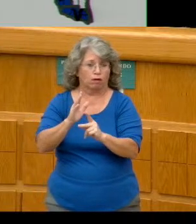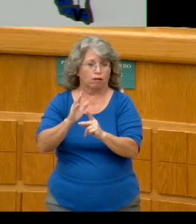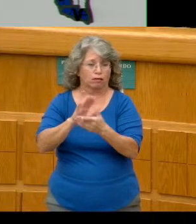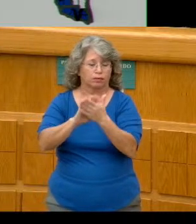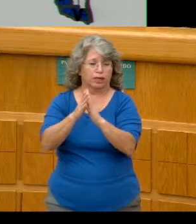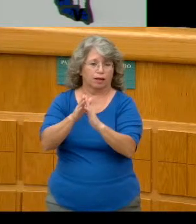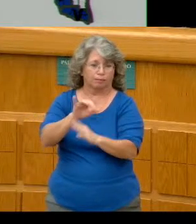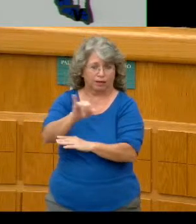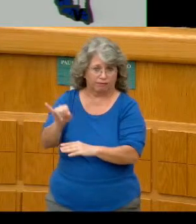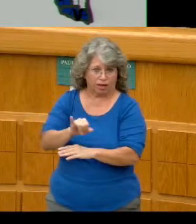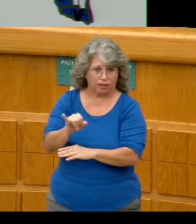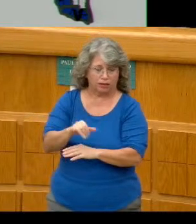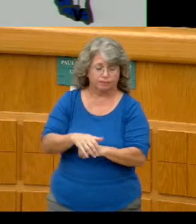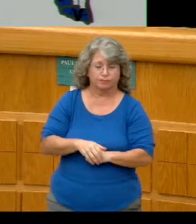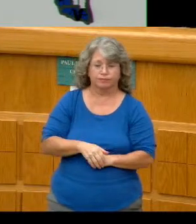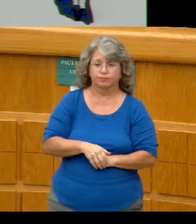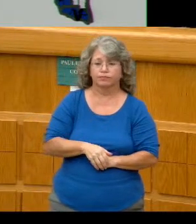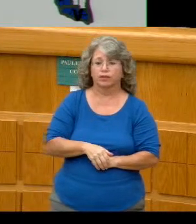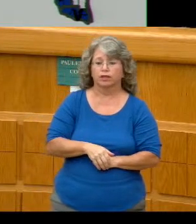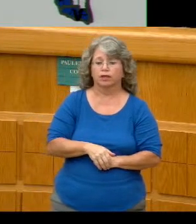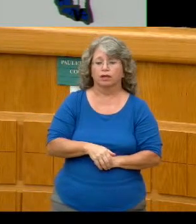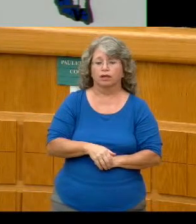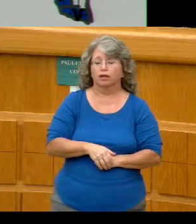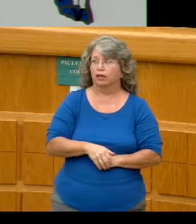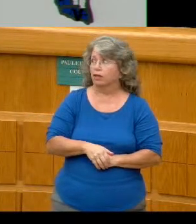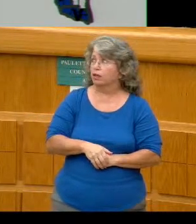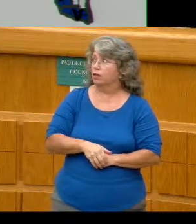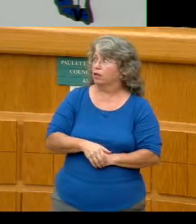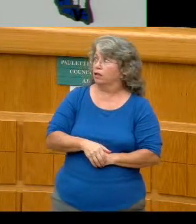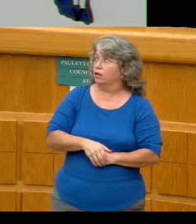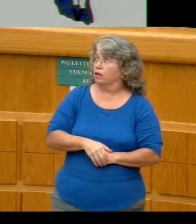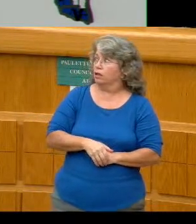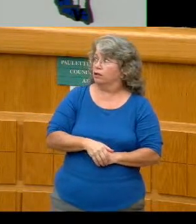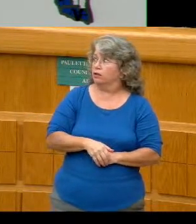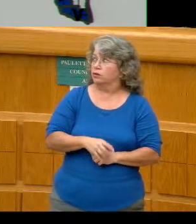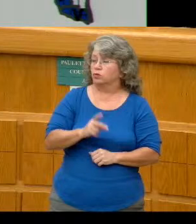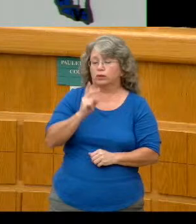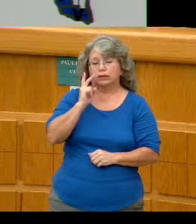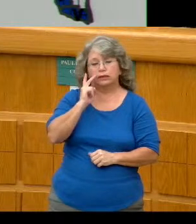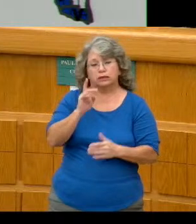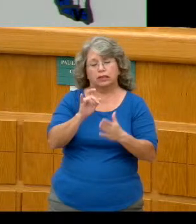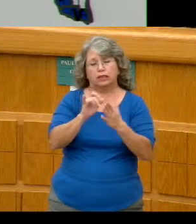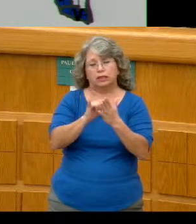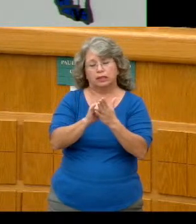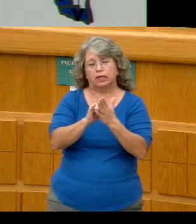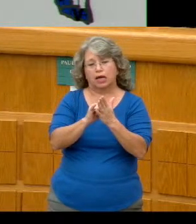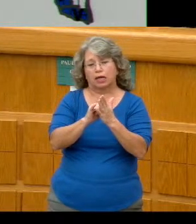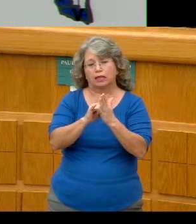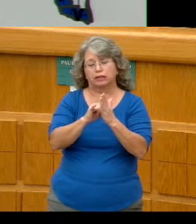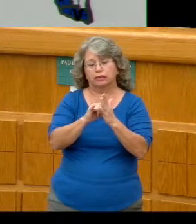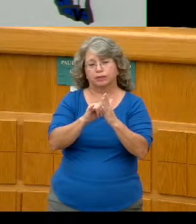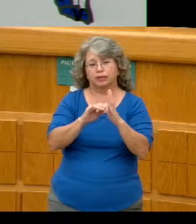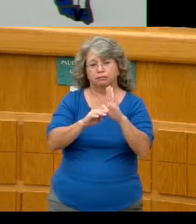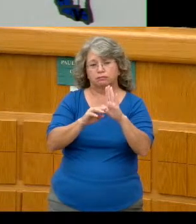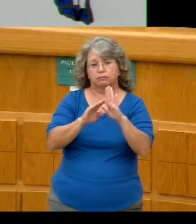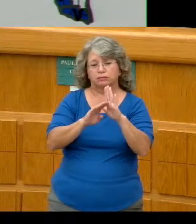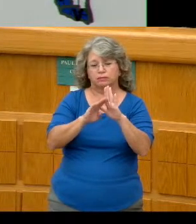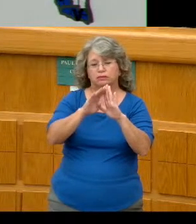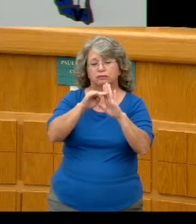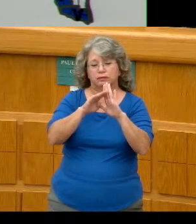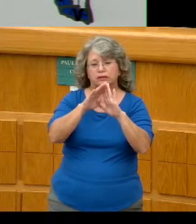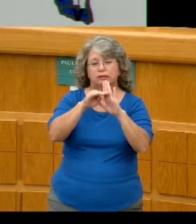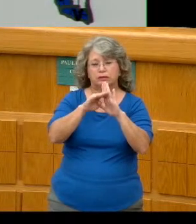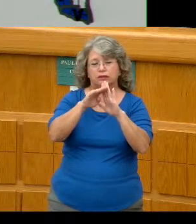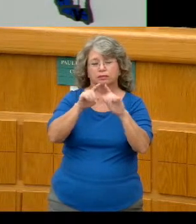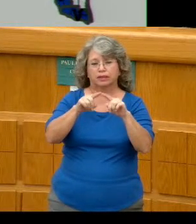increasing over the past month or so, but still generally below 1.0. The map shows you the probability